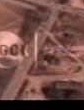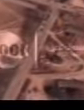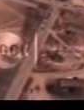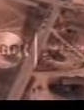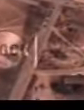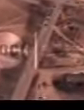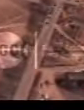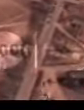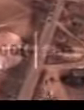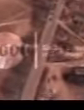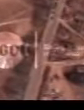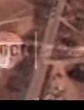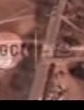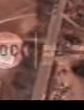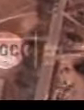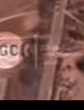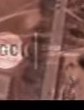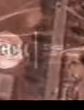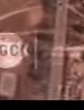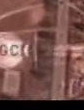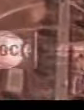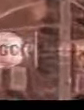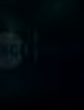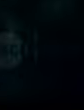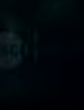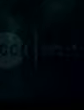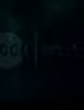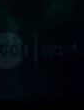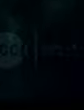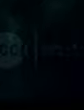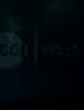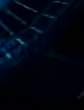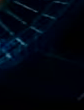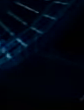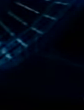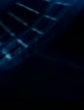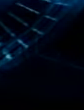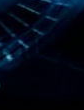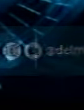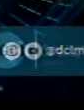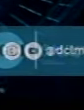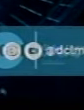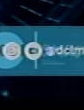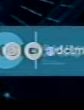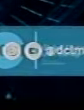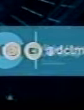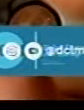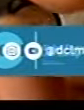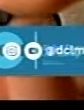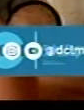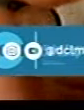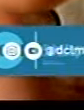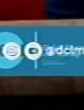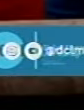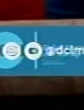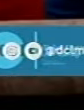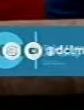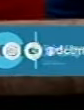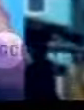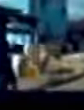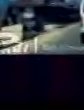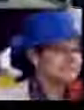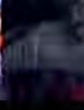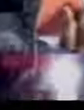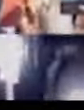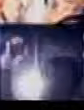State, Southwest Nigeria, and will be broadcast to the world live via satellite, social media, radio, and television.